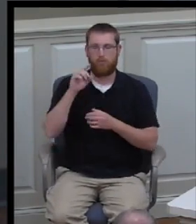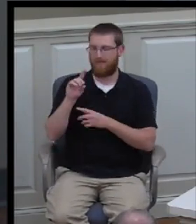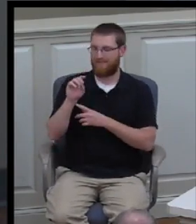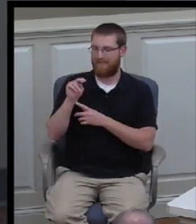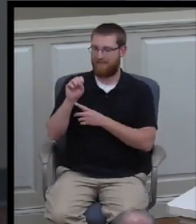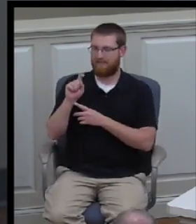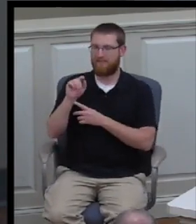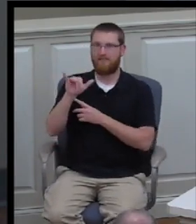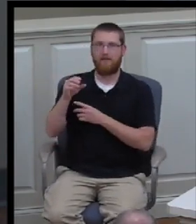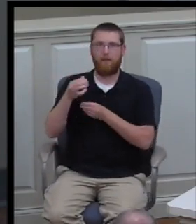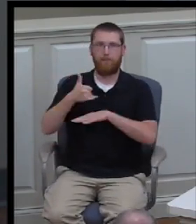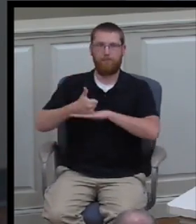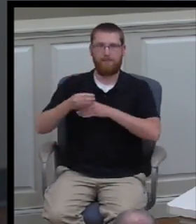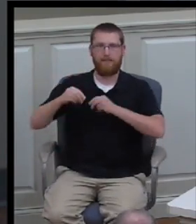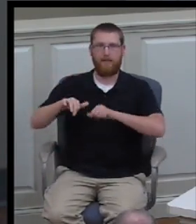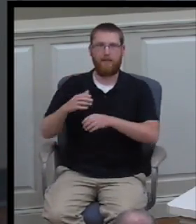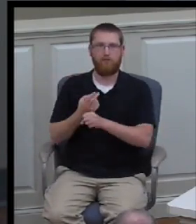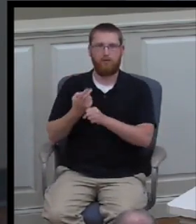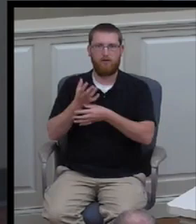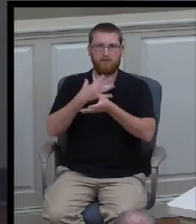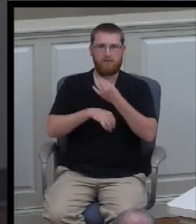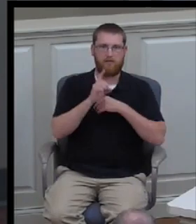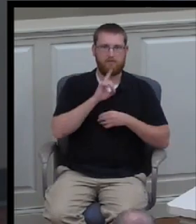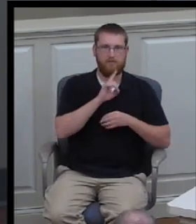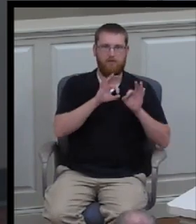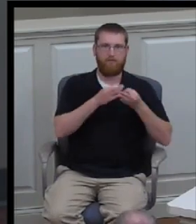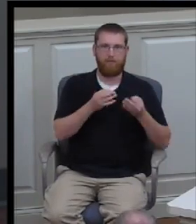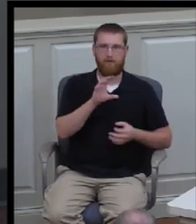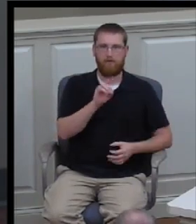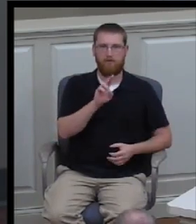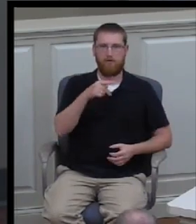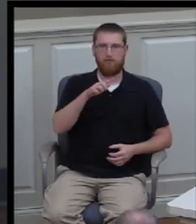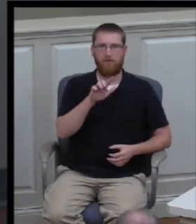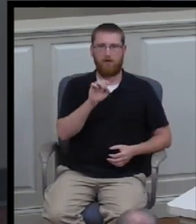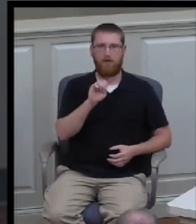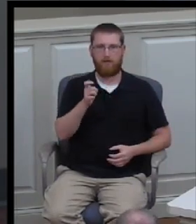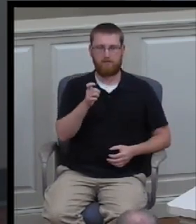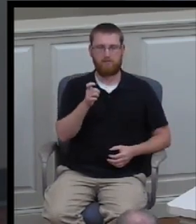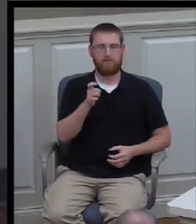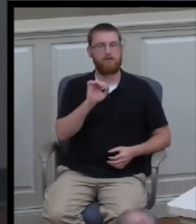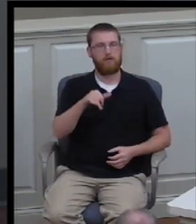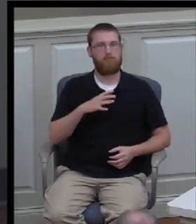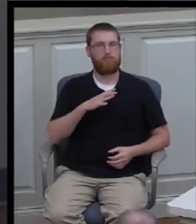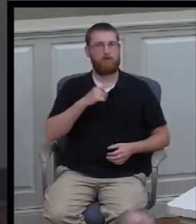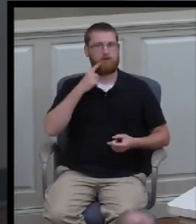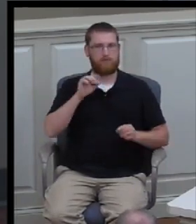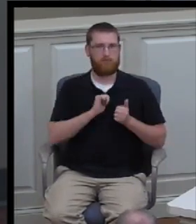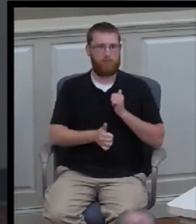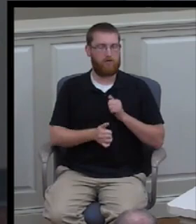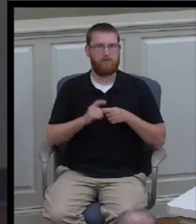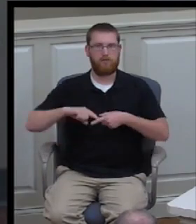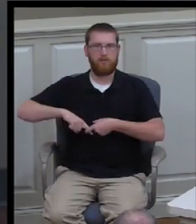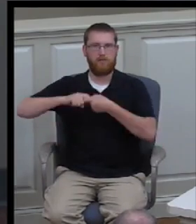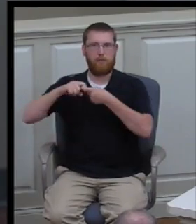use categories as opposed to single-family, duplex, et cetera. So they did make that flume amendment in January, and that was successful, and then they